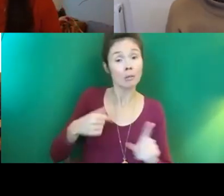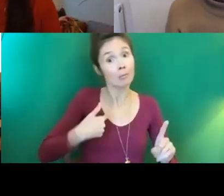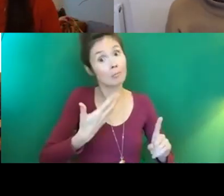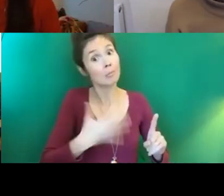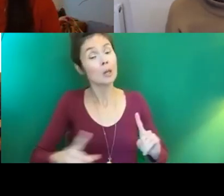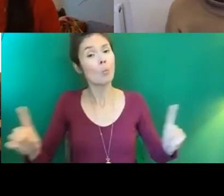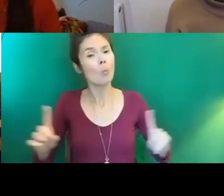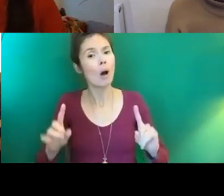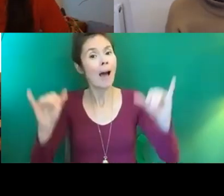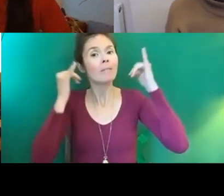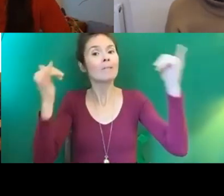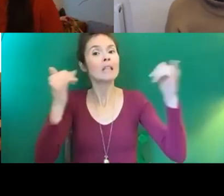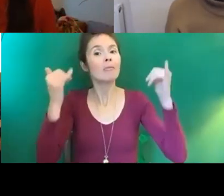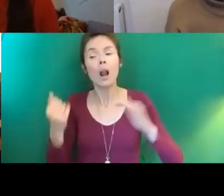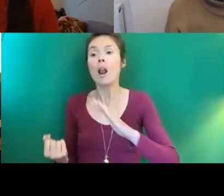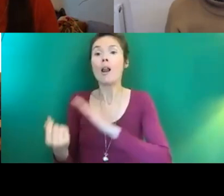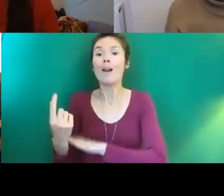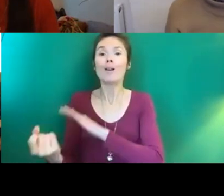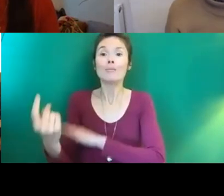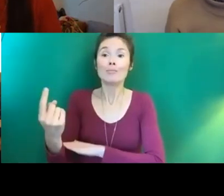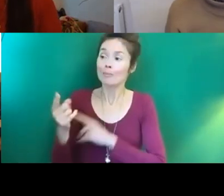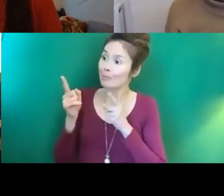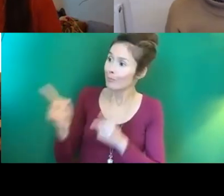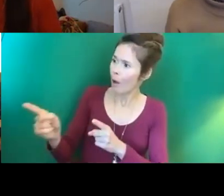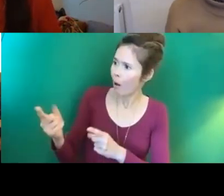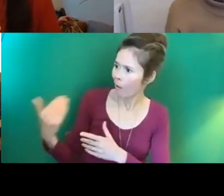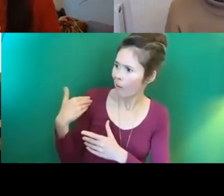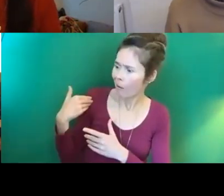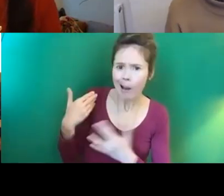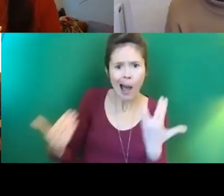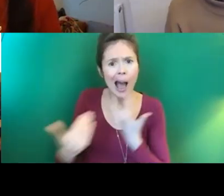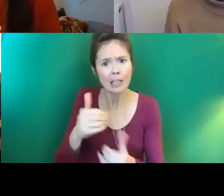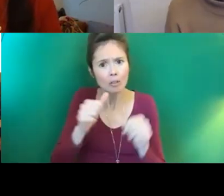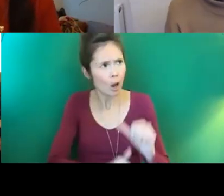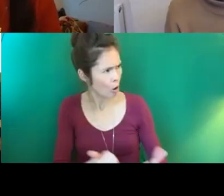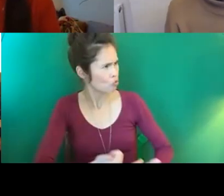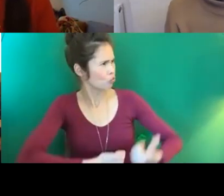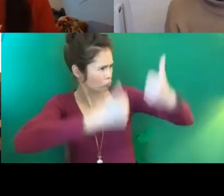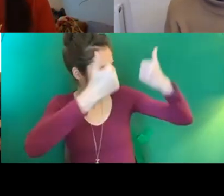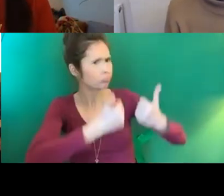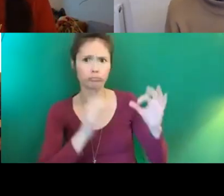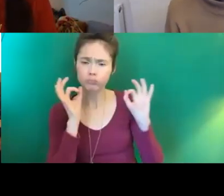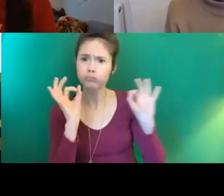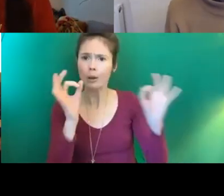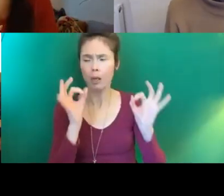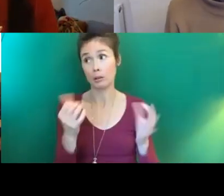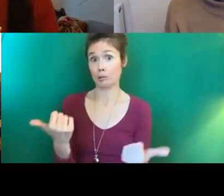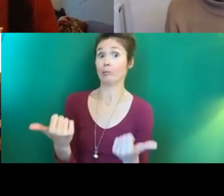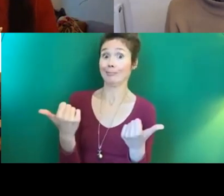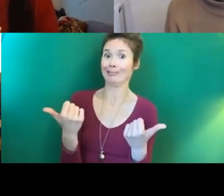festivals kind of warmly welcome access riders, which is great. And like what Rich was saying,